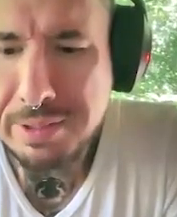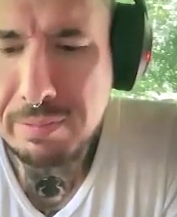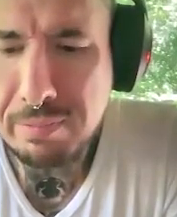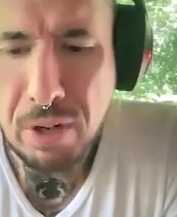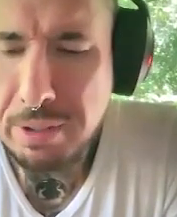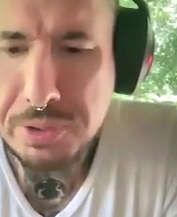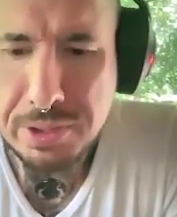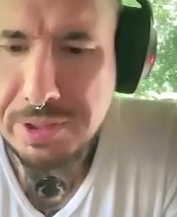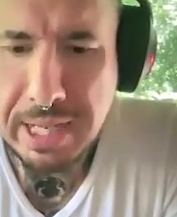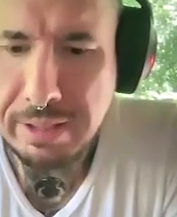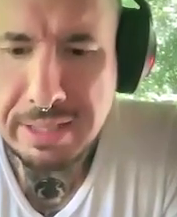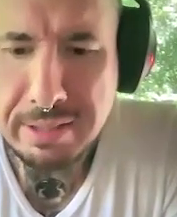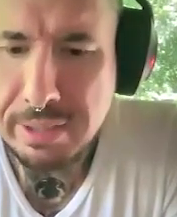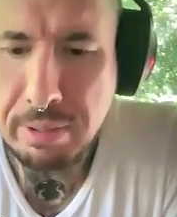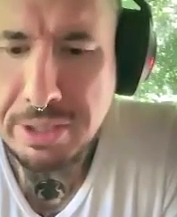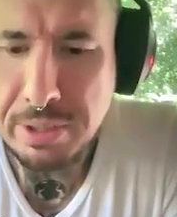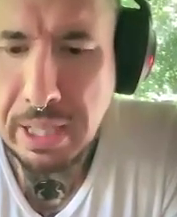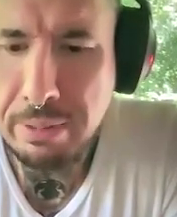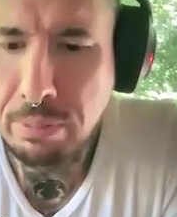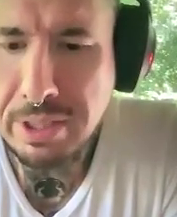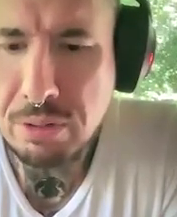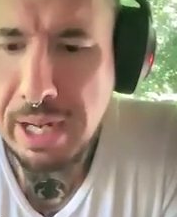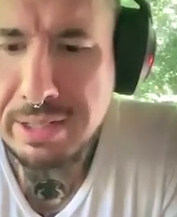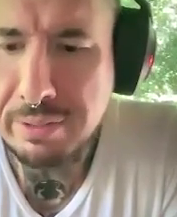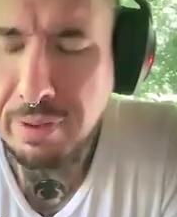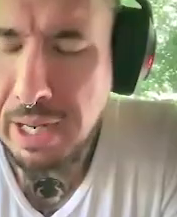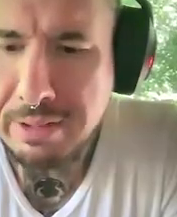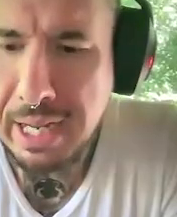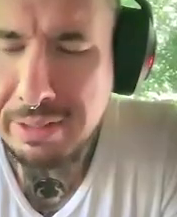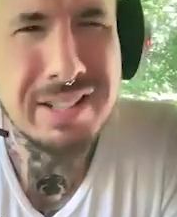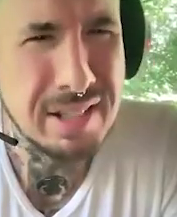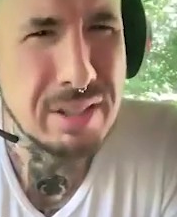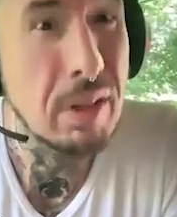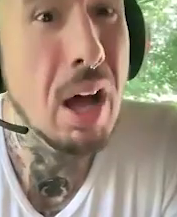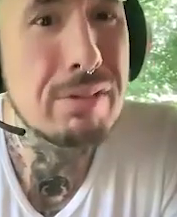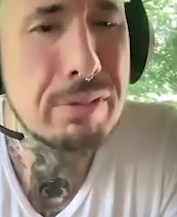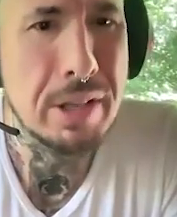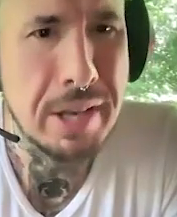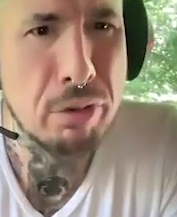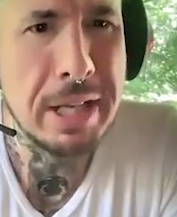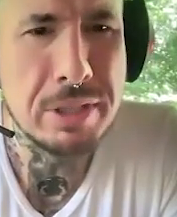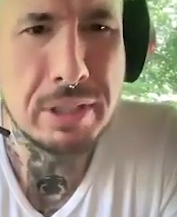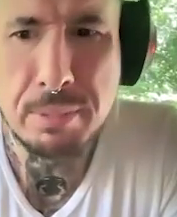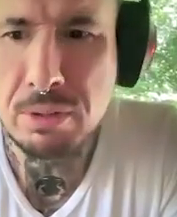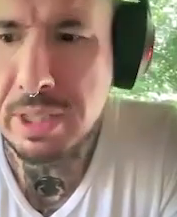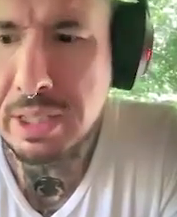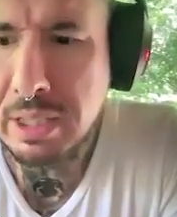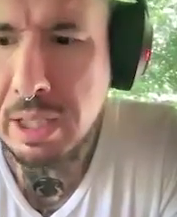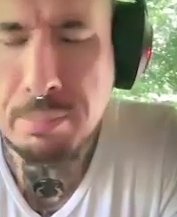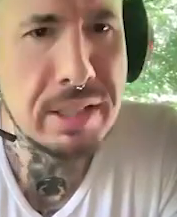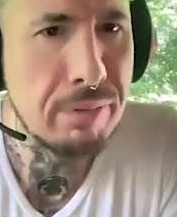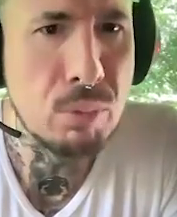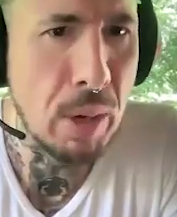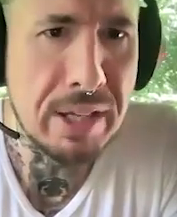then as far as just that desperation, I really tried to find that sense of love and affirmation and